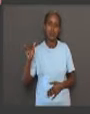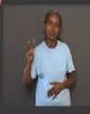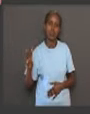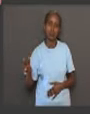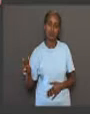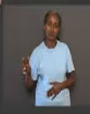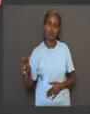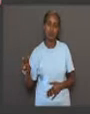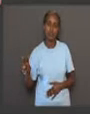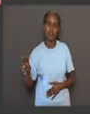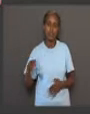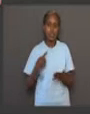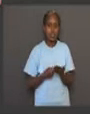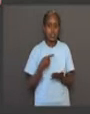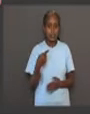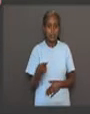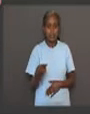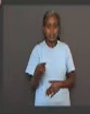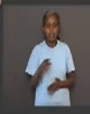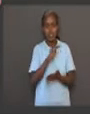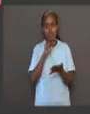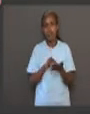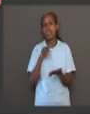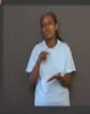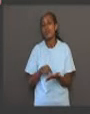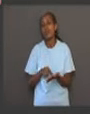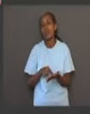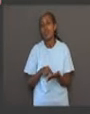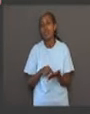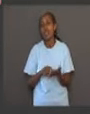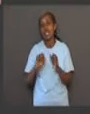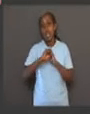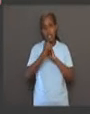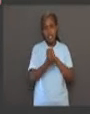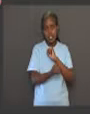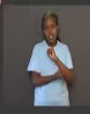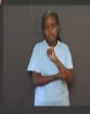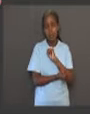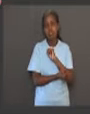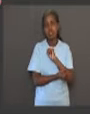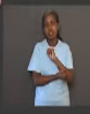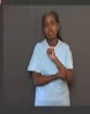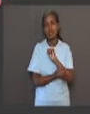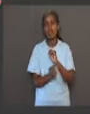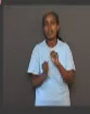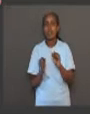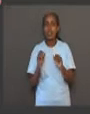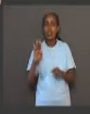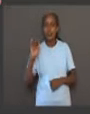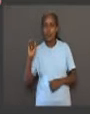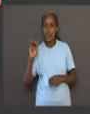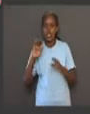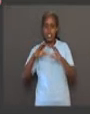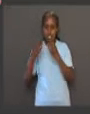x2, y2, then the midpoint is established by a bisection of